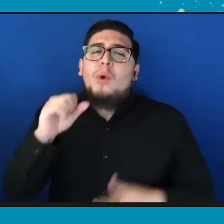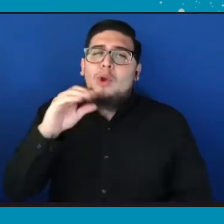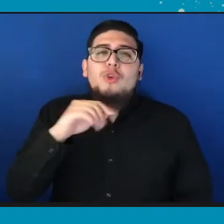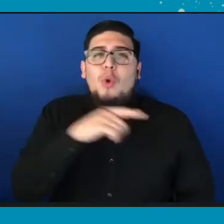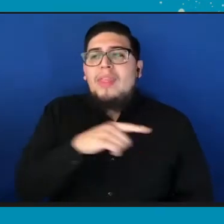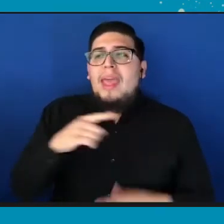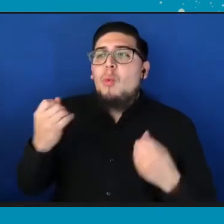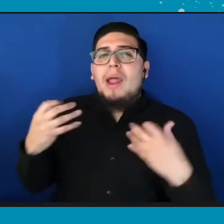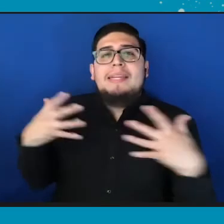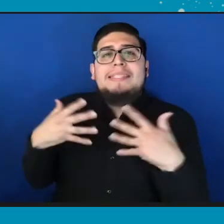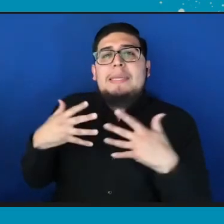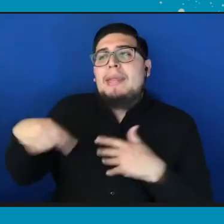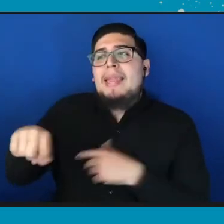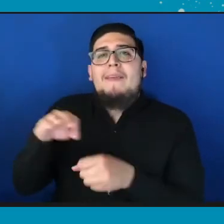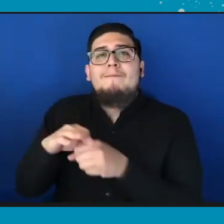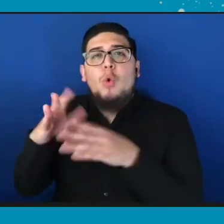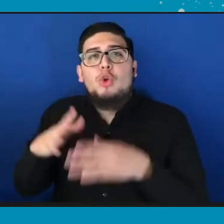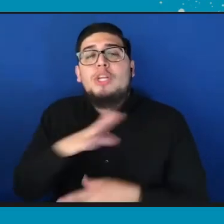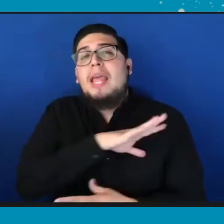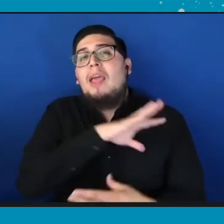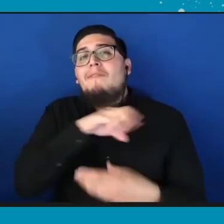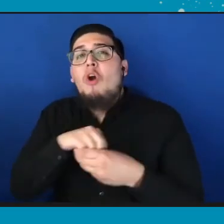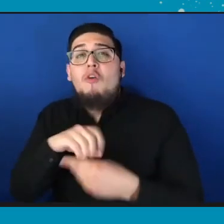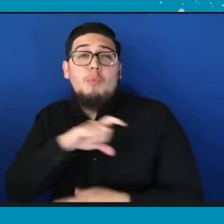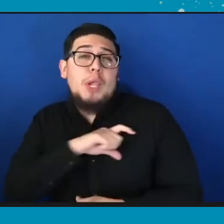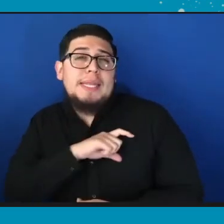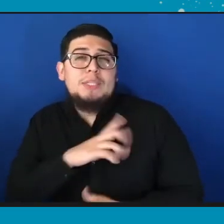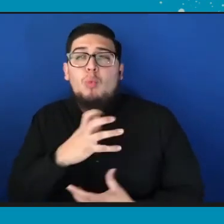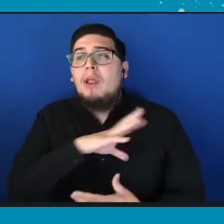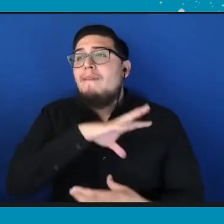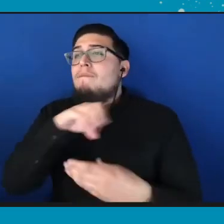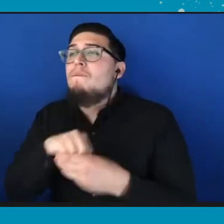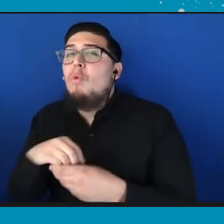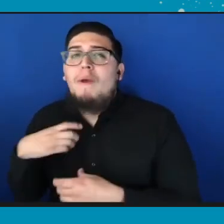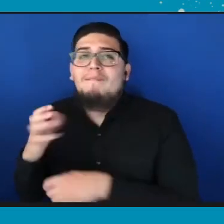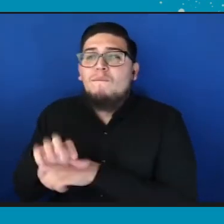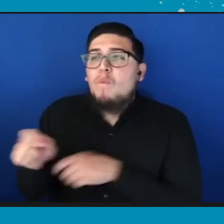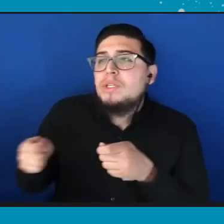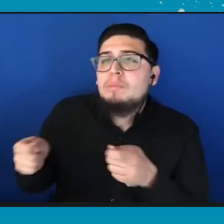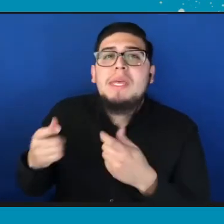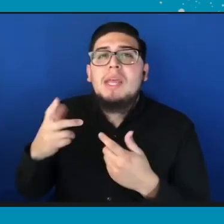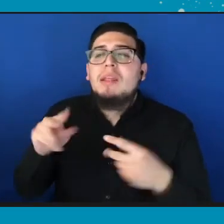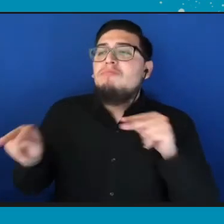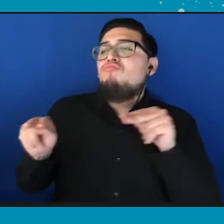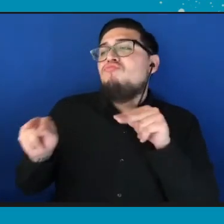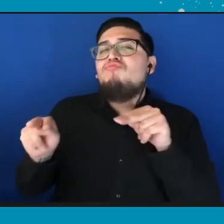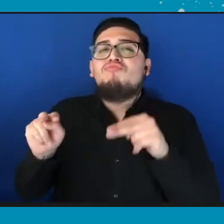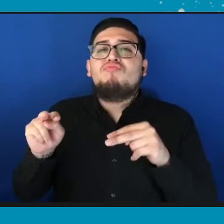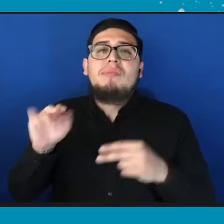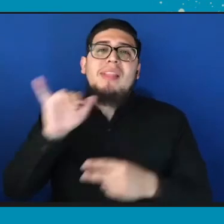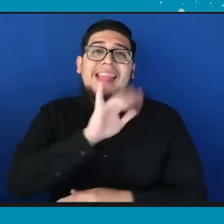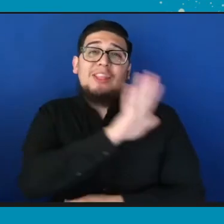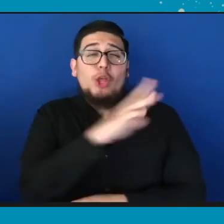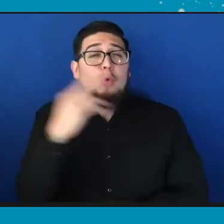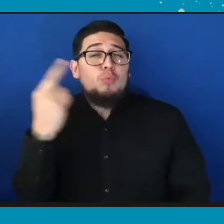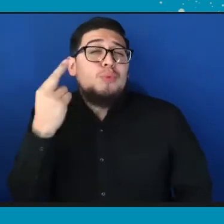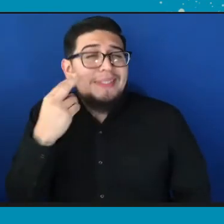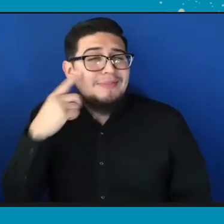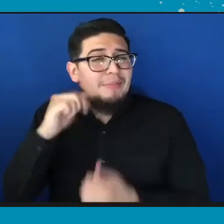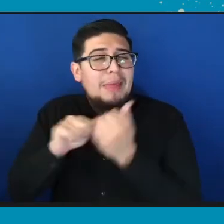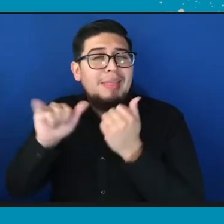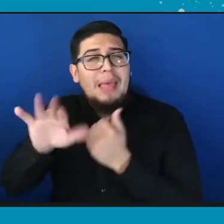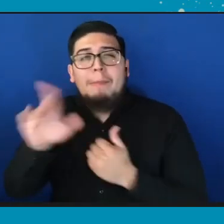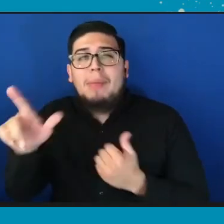police and law enforcement involved in validating voters. And so we're monitoring that bill to see if that bill be